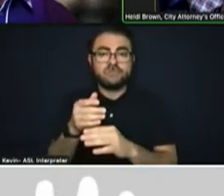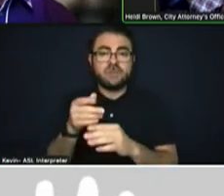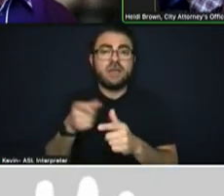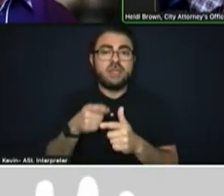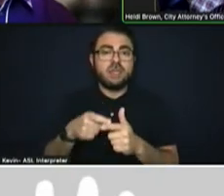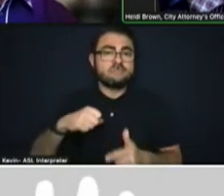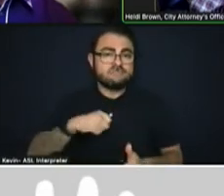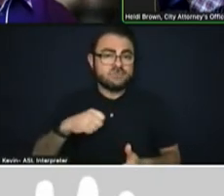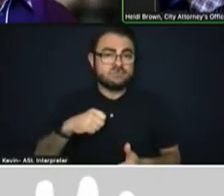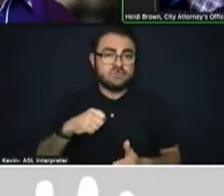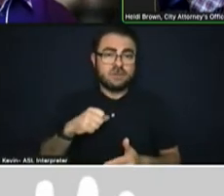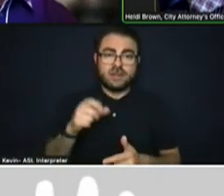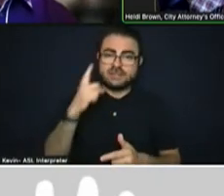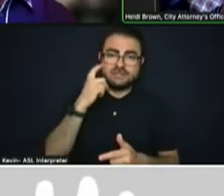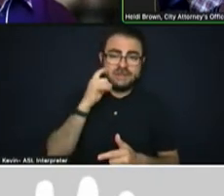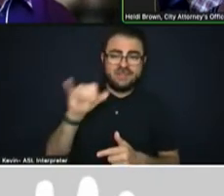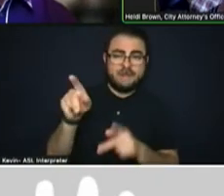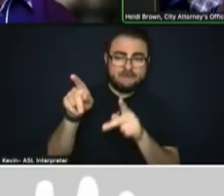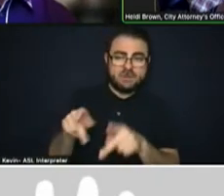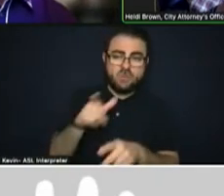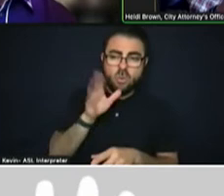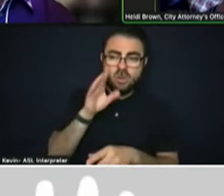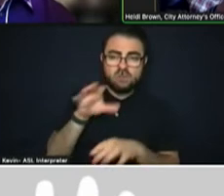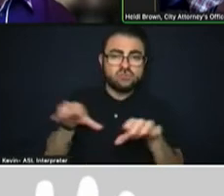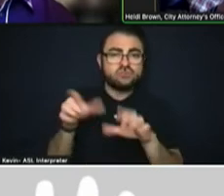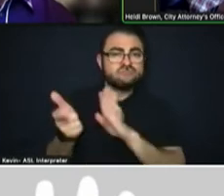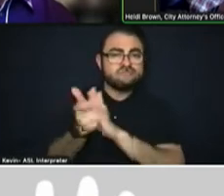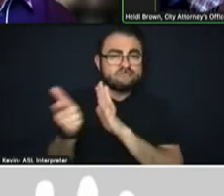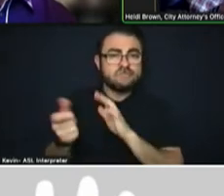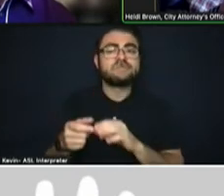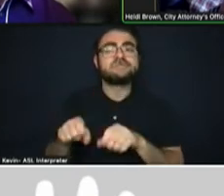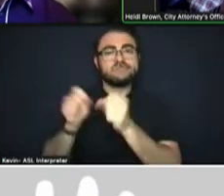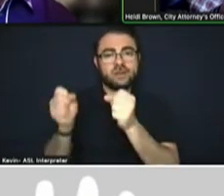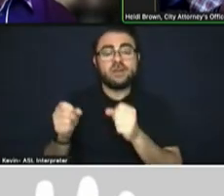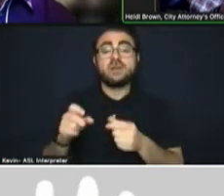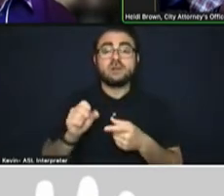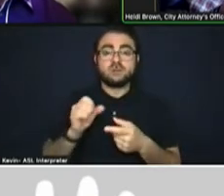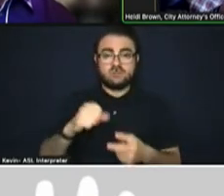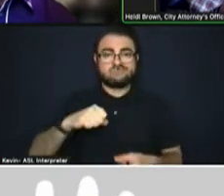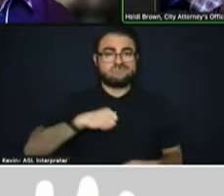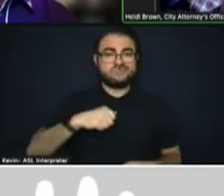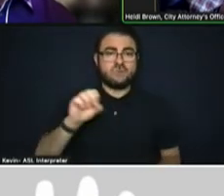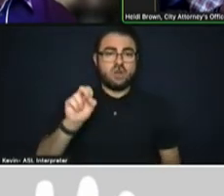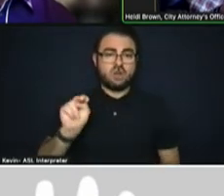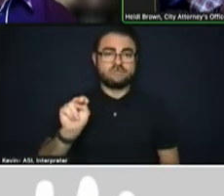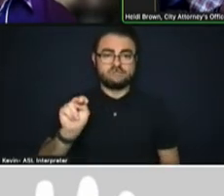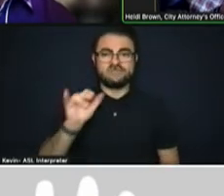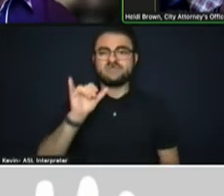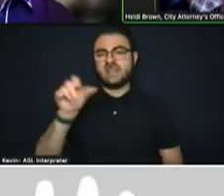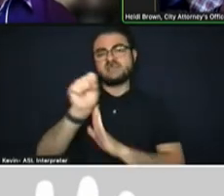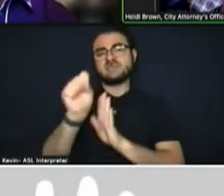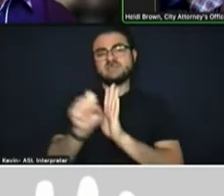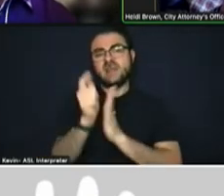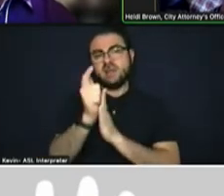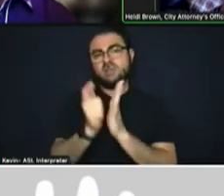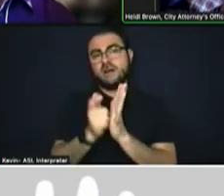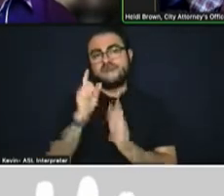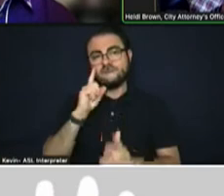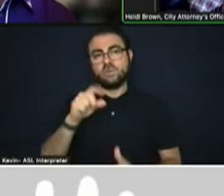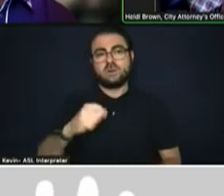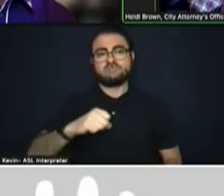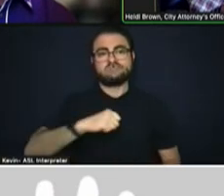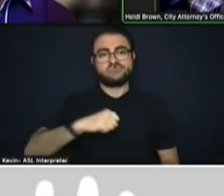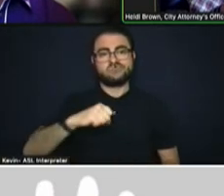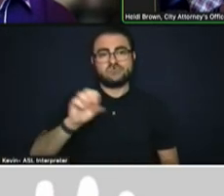committing the offense. So that is state law requires officers to turn their cameras on when